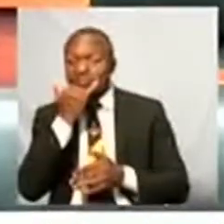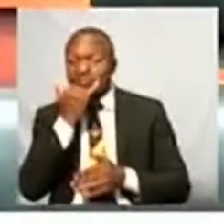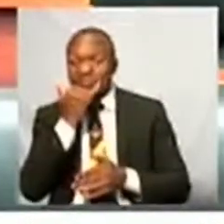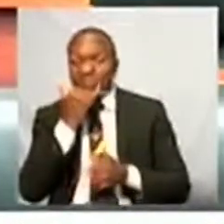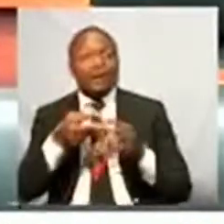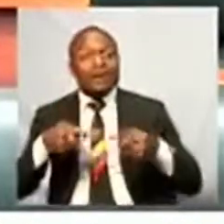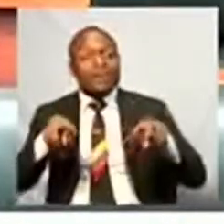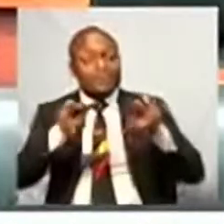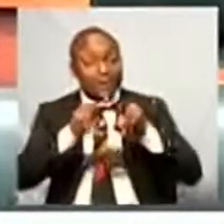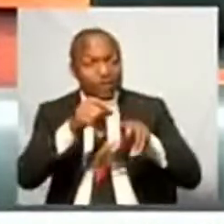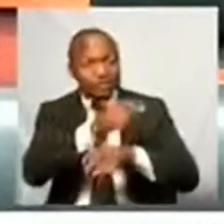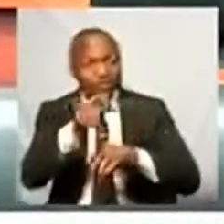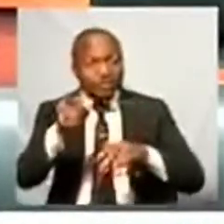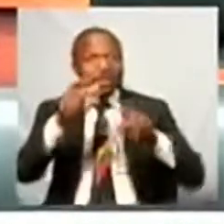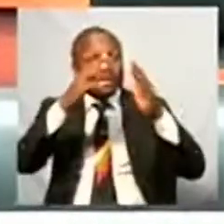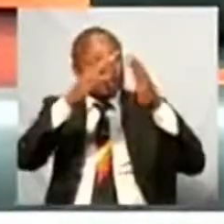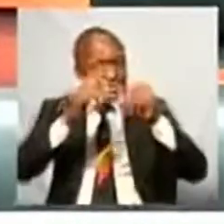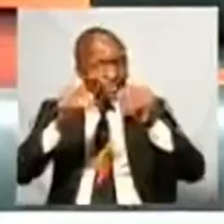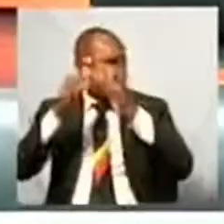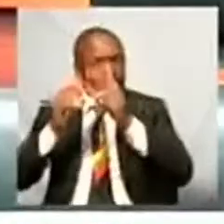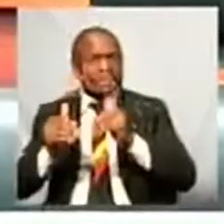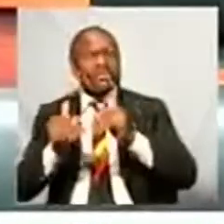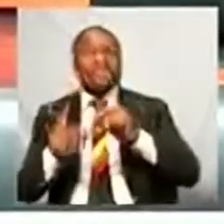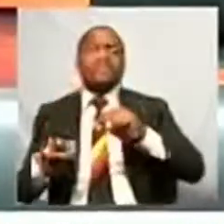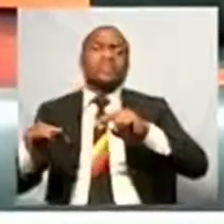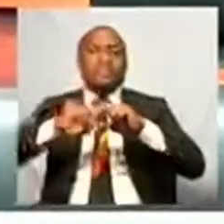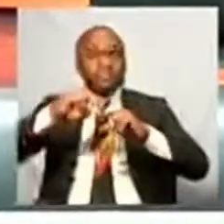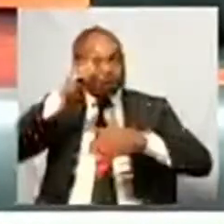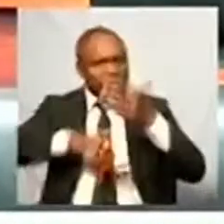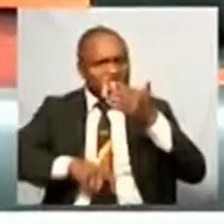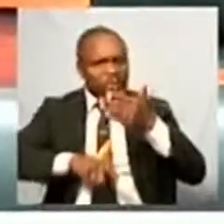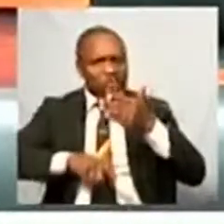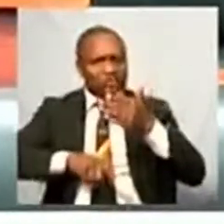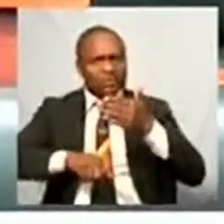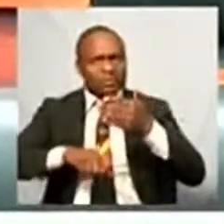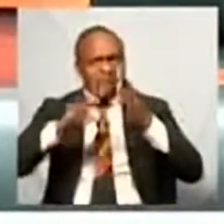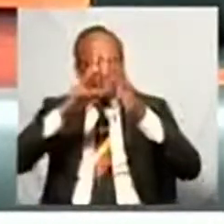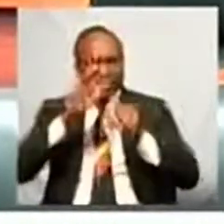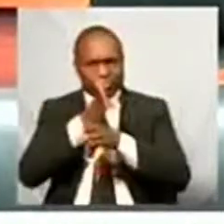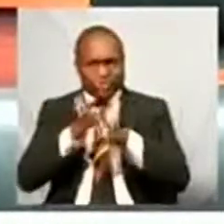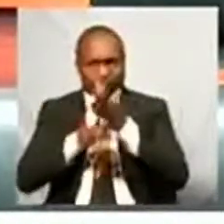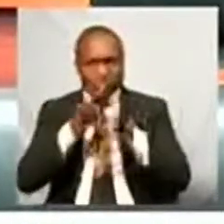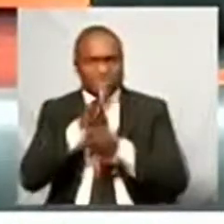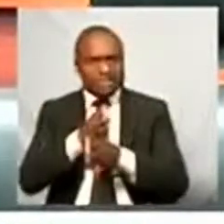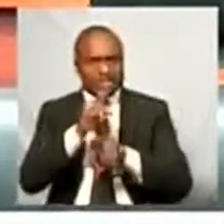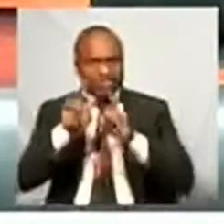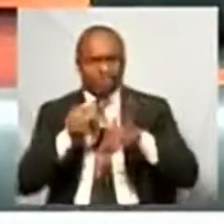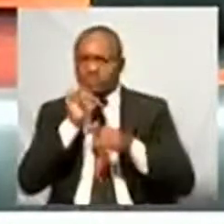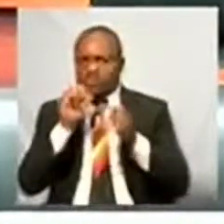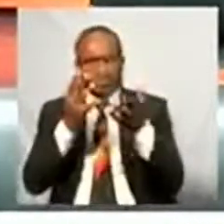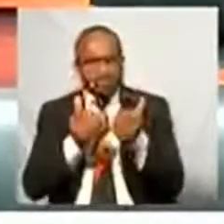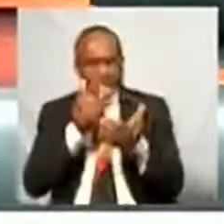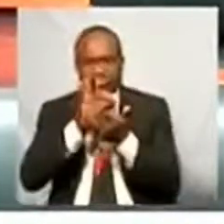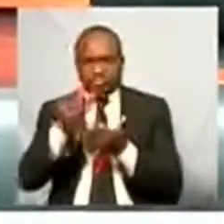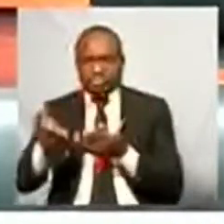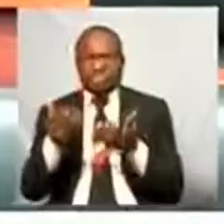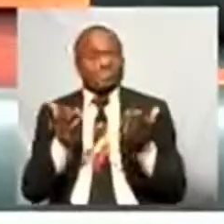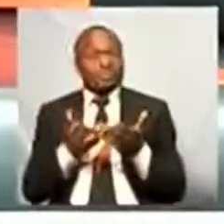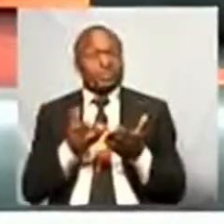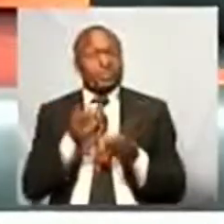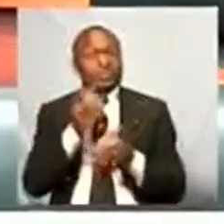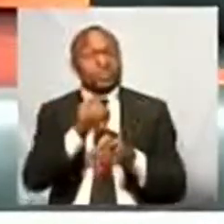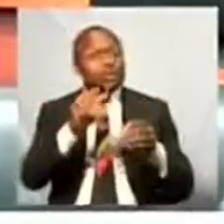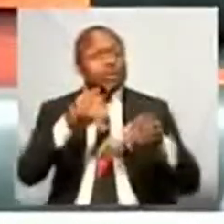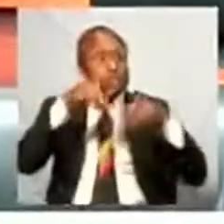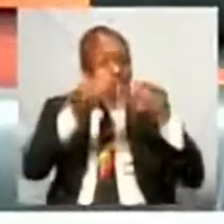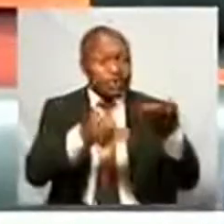the value of those houses actually double the cost of a house that you can build. Most people, Madam Speaker, do not even want to buy them. Where you're